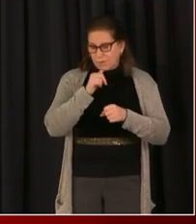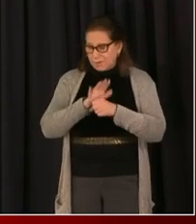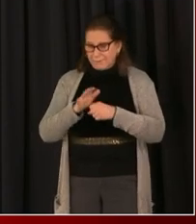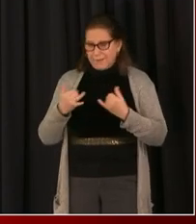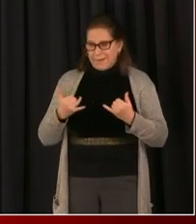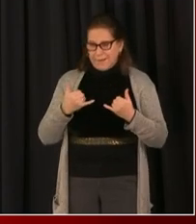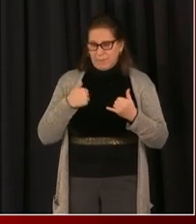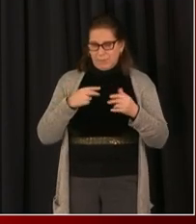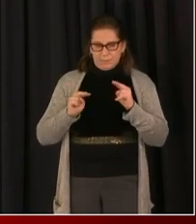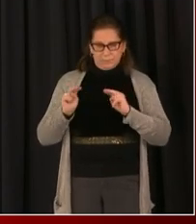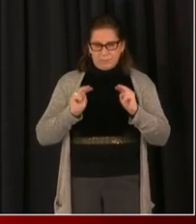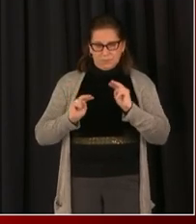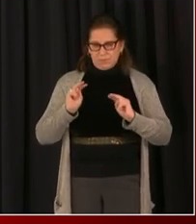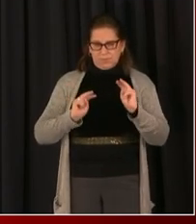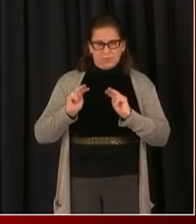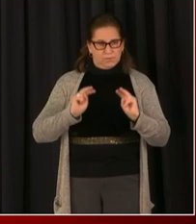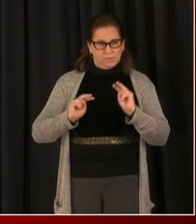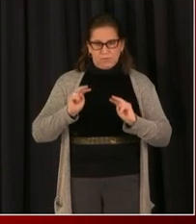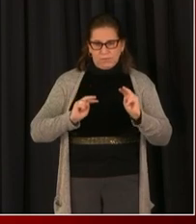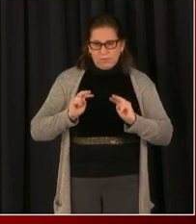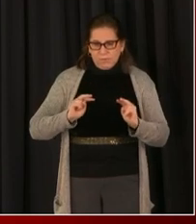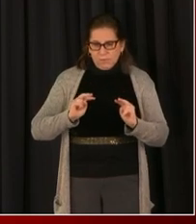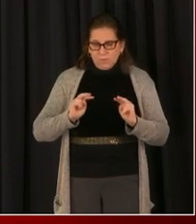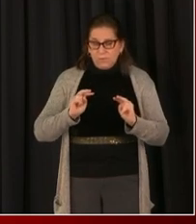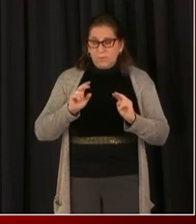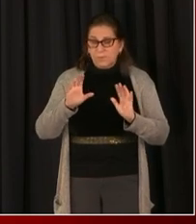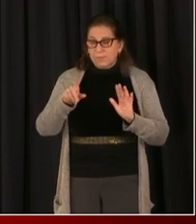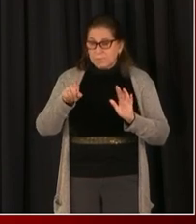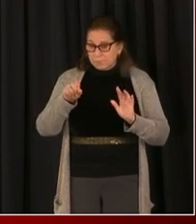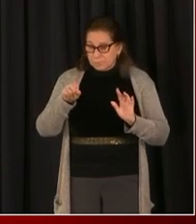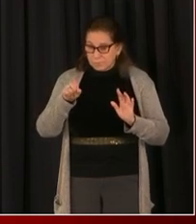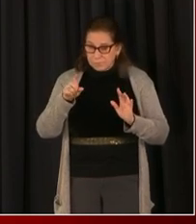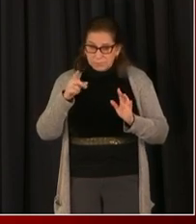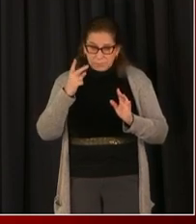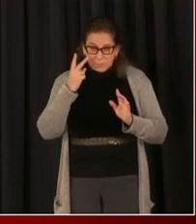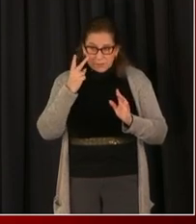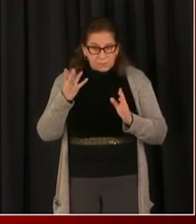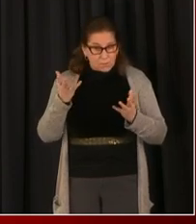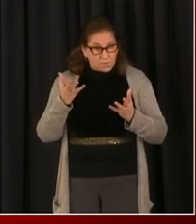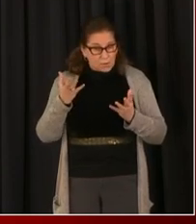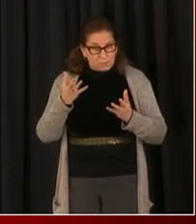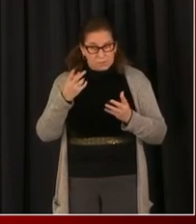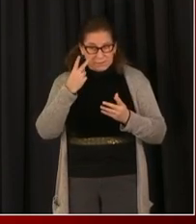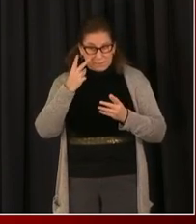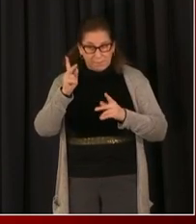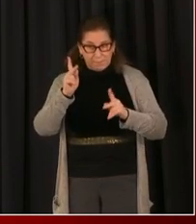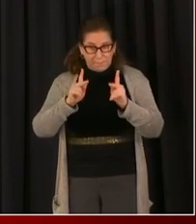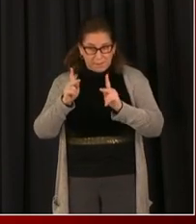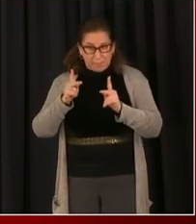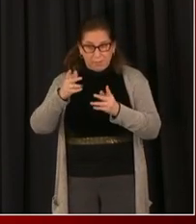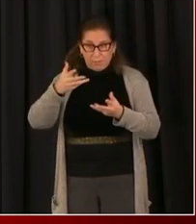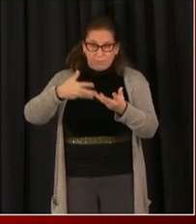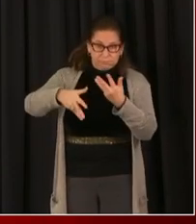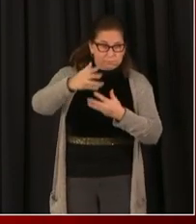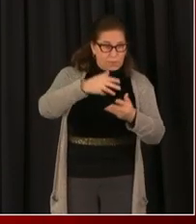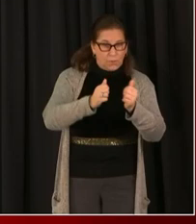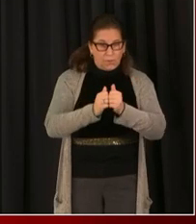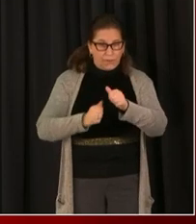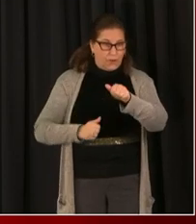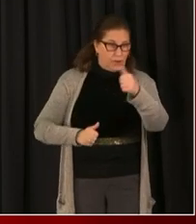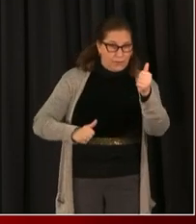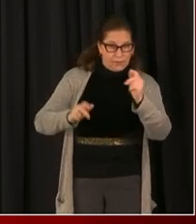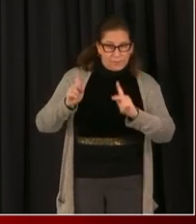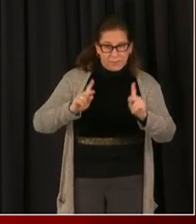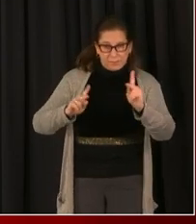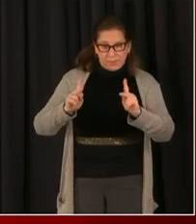we interact with others, we recognize that we have a lot of great assets here and a tremendous amount of public health